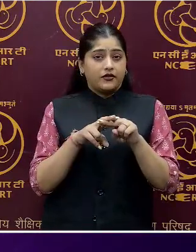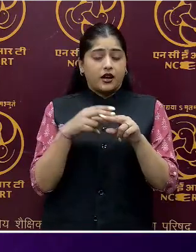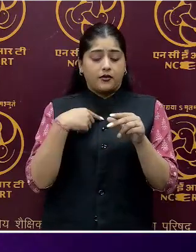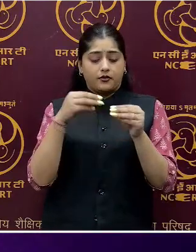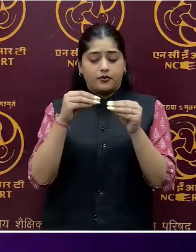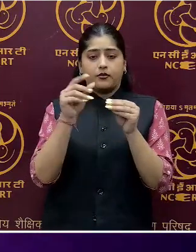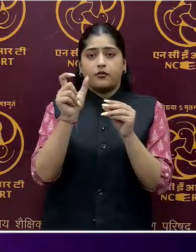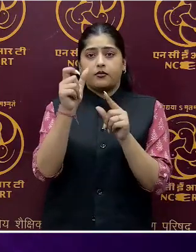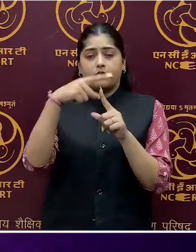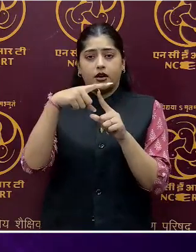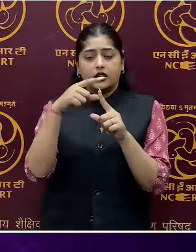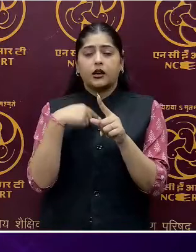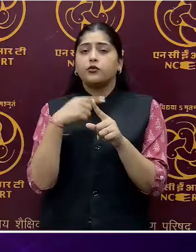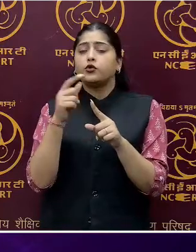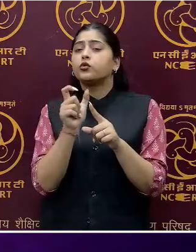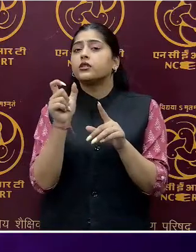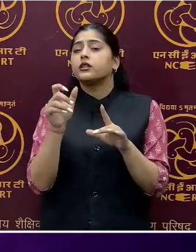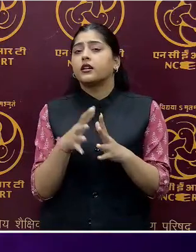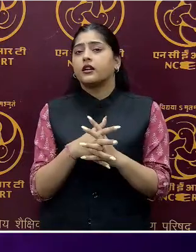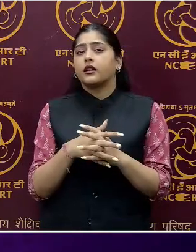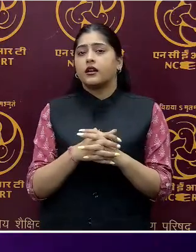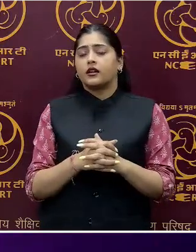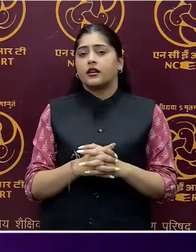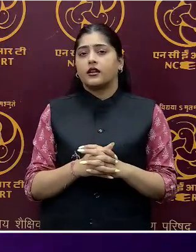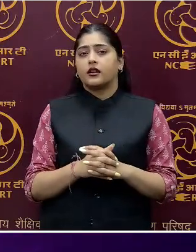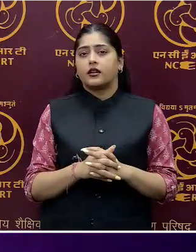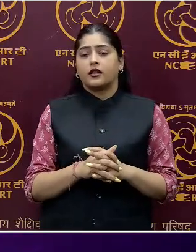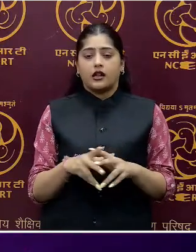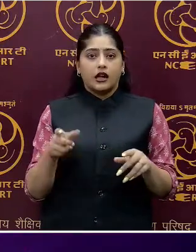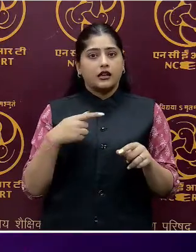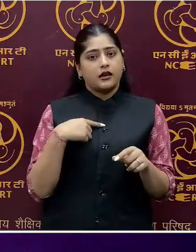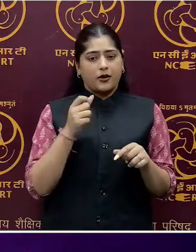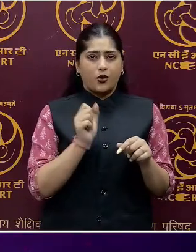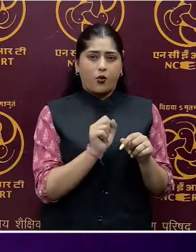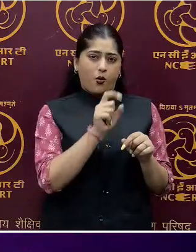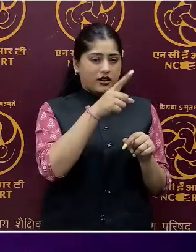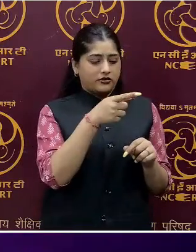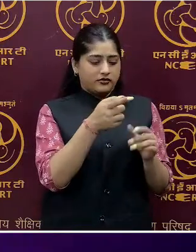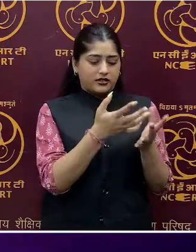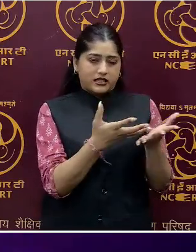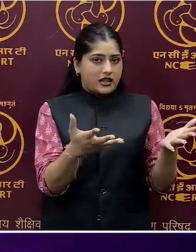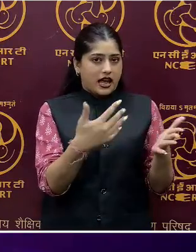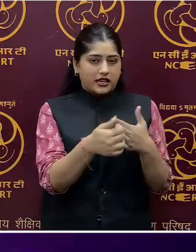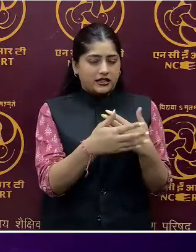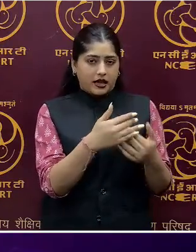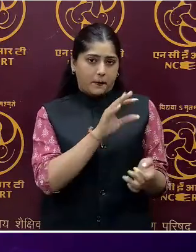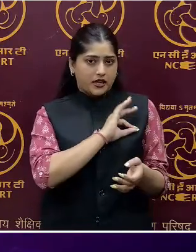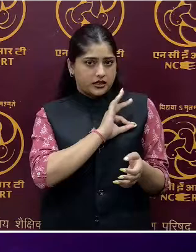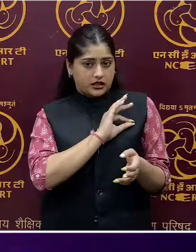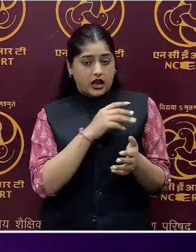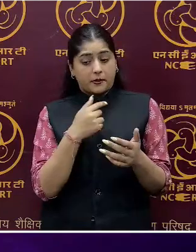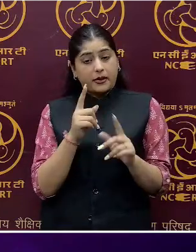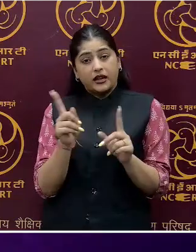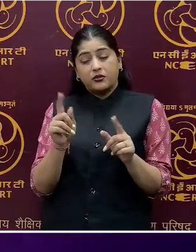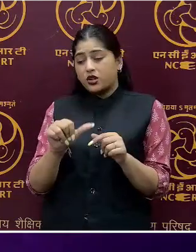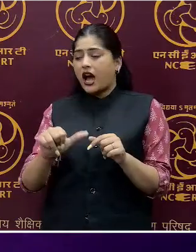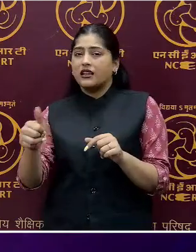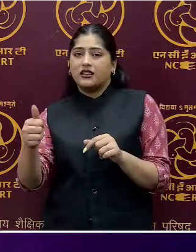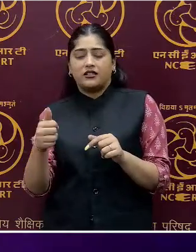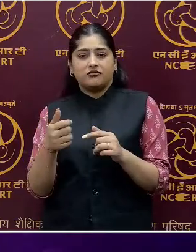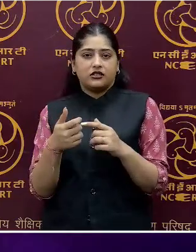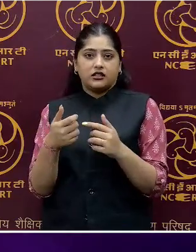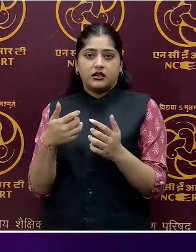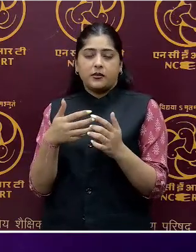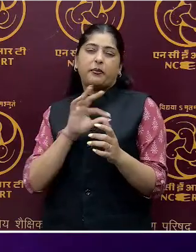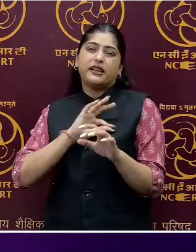but? Okay, when I like one thing but I dislike the other thing. Yes, you're right, ma'am. When I like one thing but dislike the other